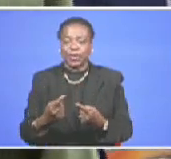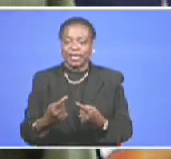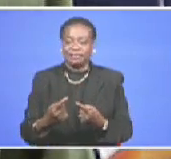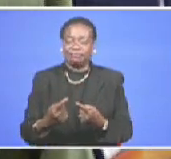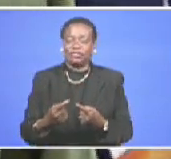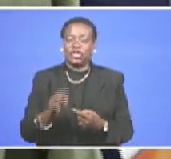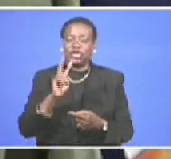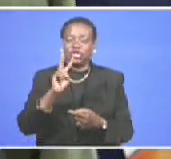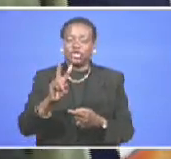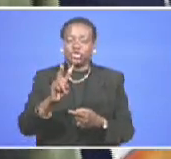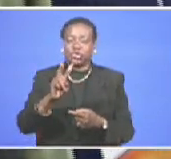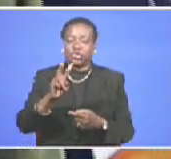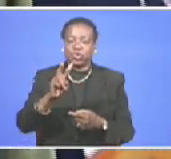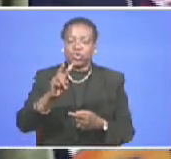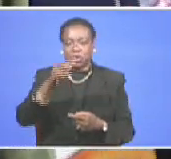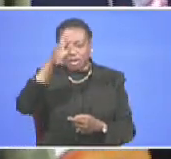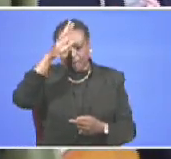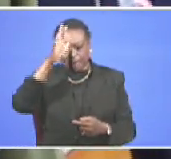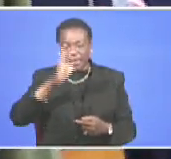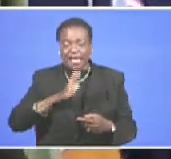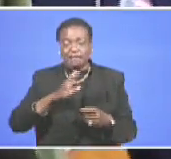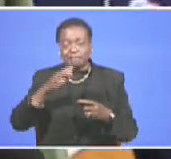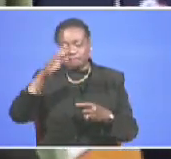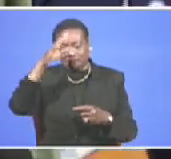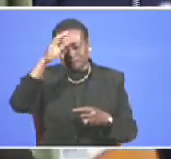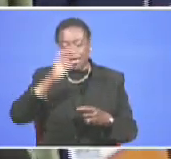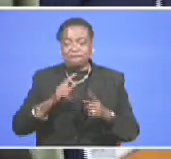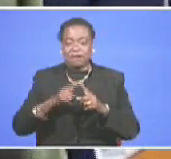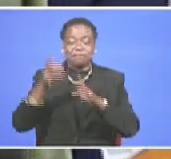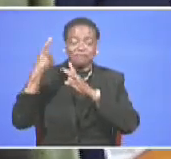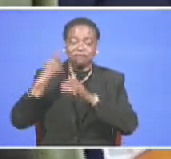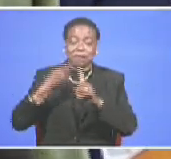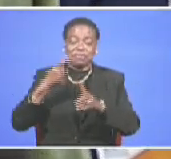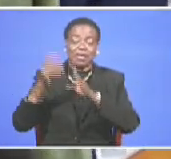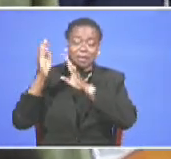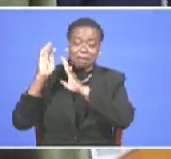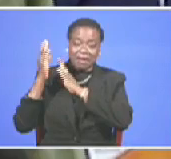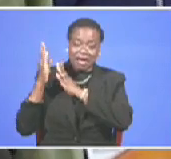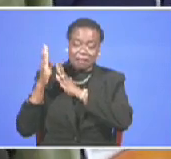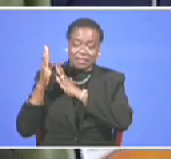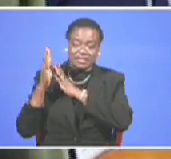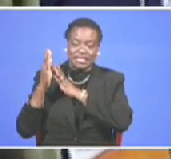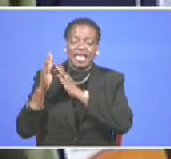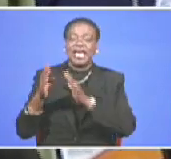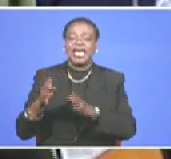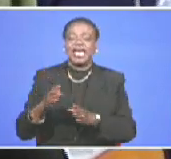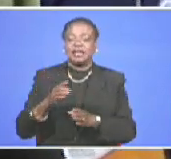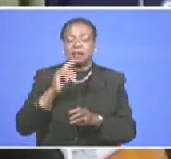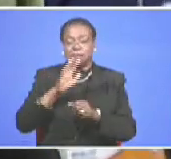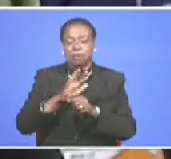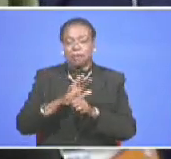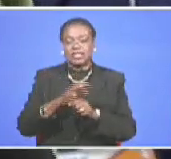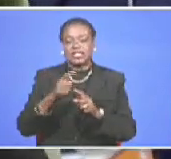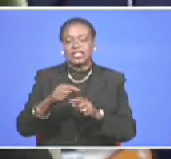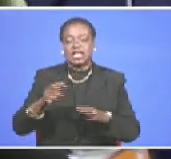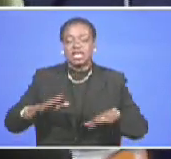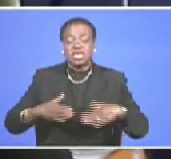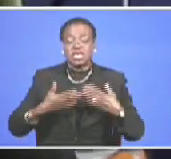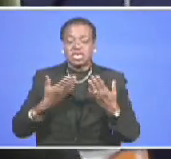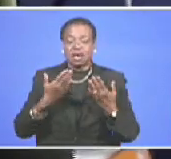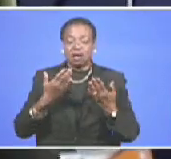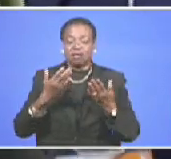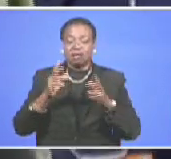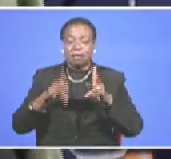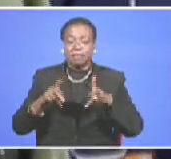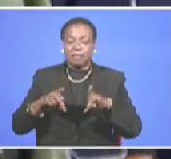in Bahamas in the game, and I just think it's a blessing, just encourage the youth back home to keep working, and you always put golf first, like I said earlier,